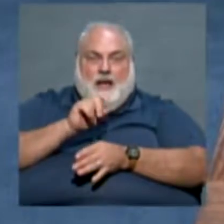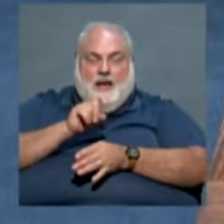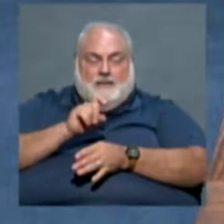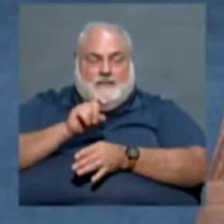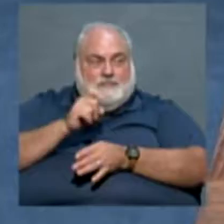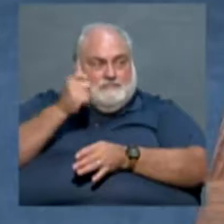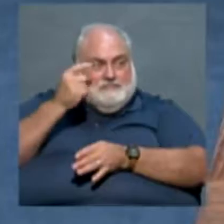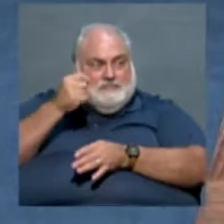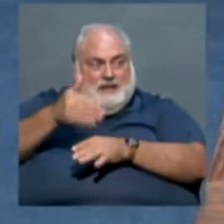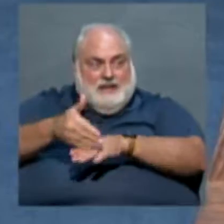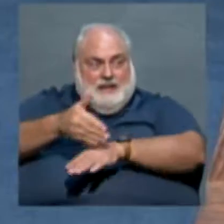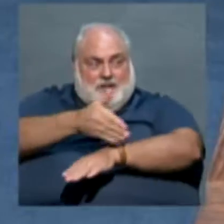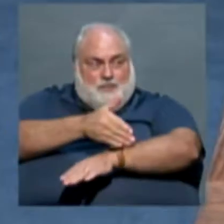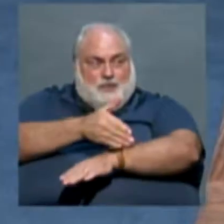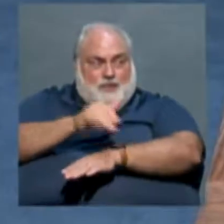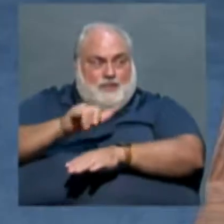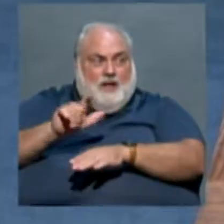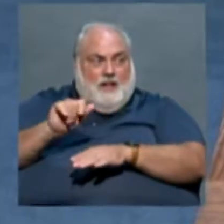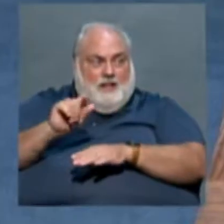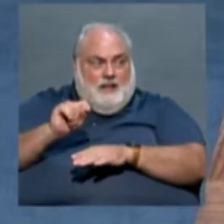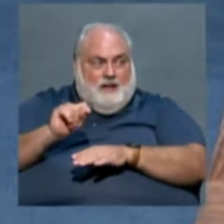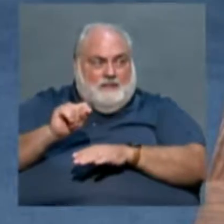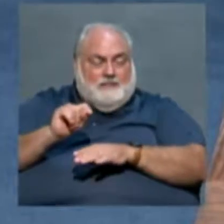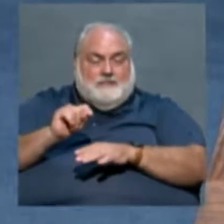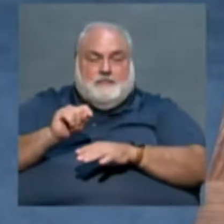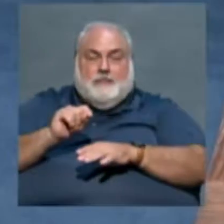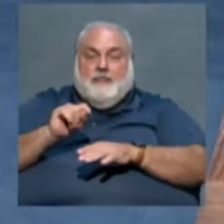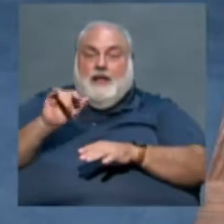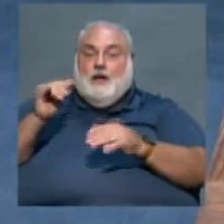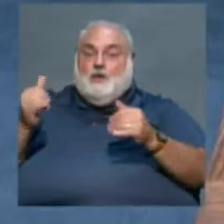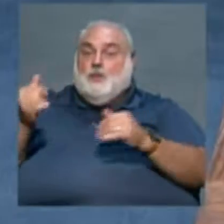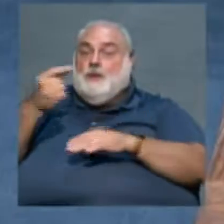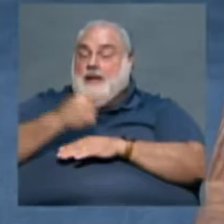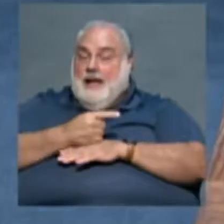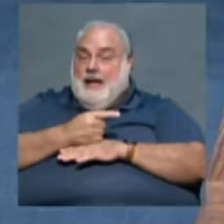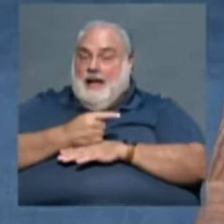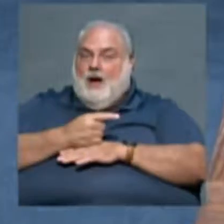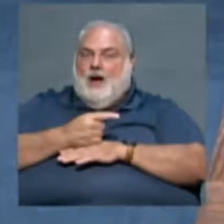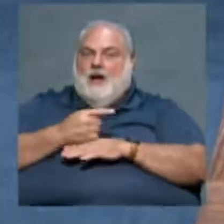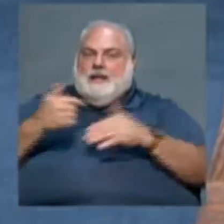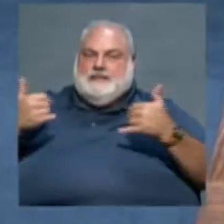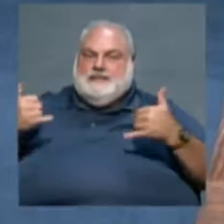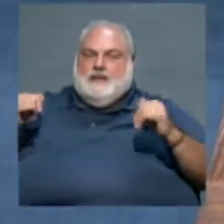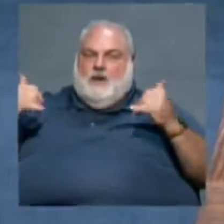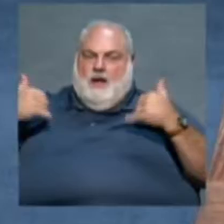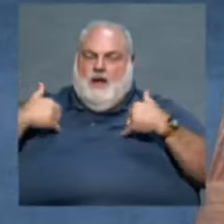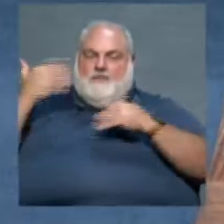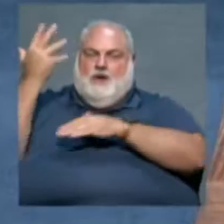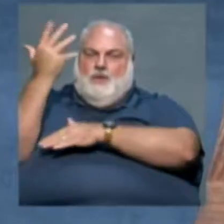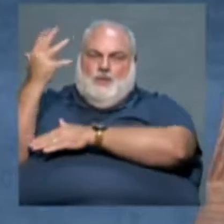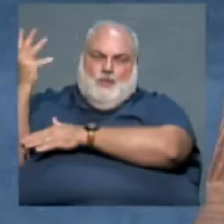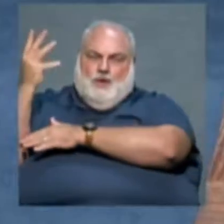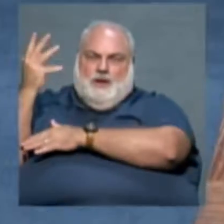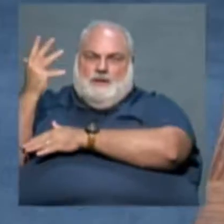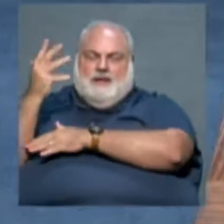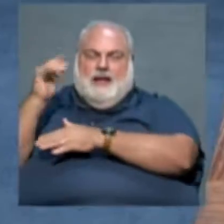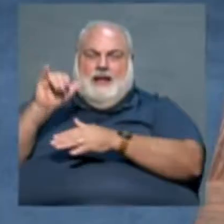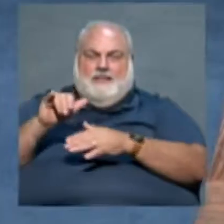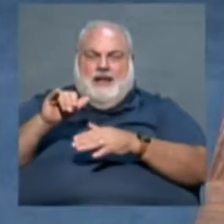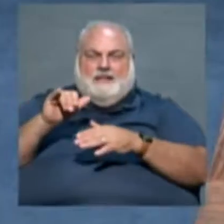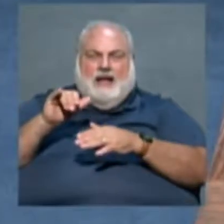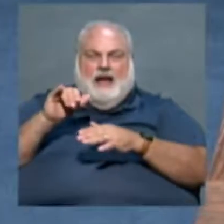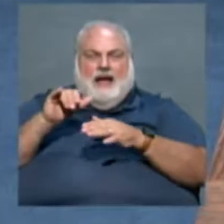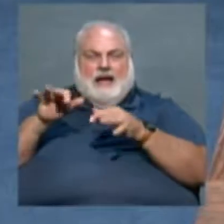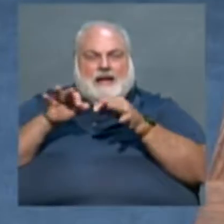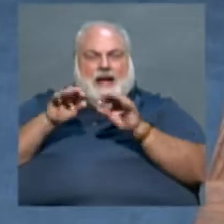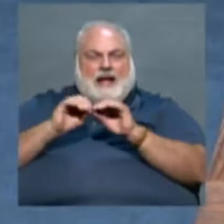that's improvements to these lots. The 2 lots, though, today are wooded. And that's one of the defining characteristics